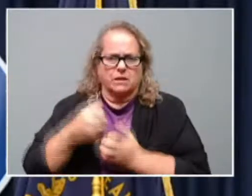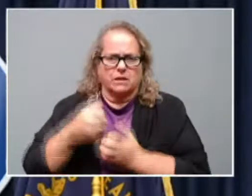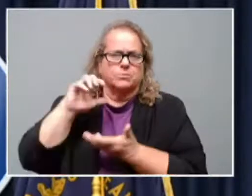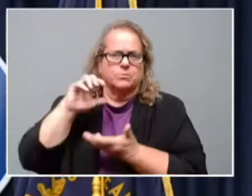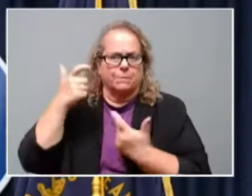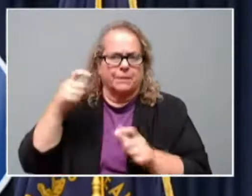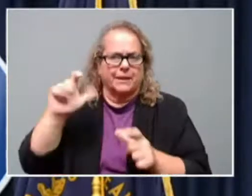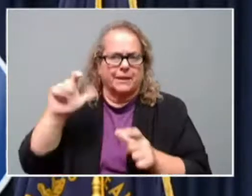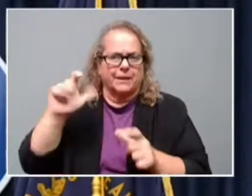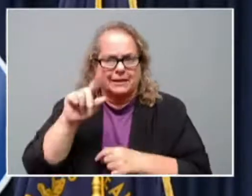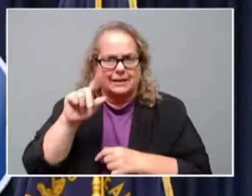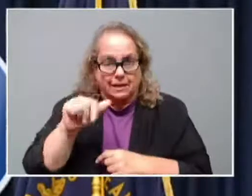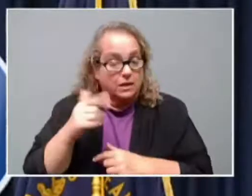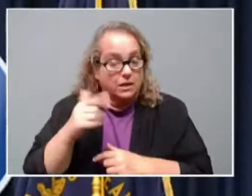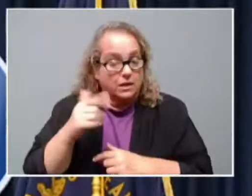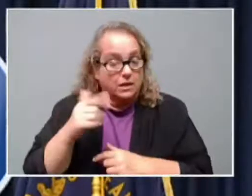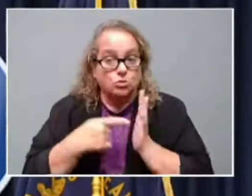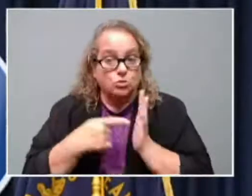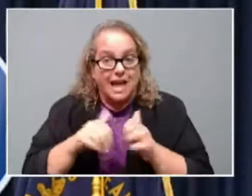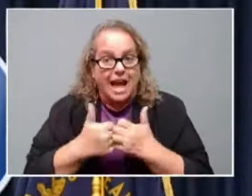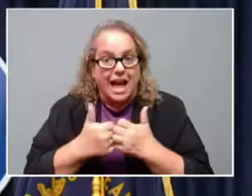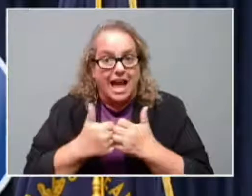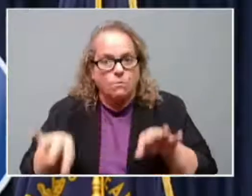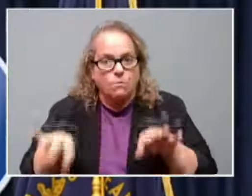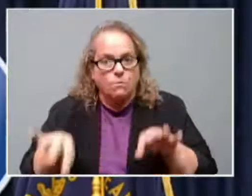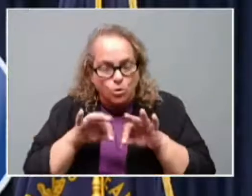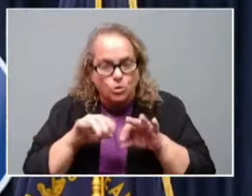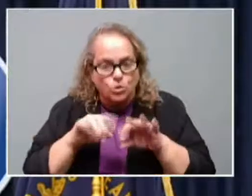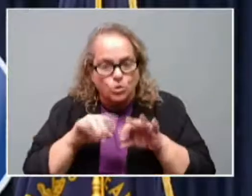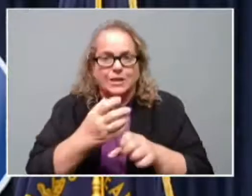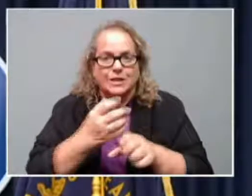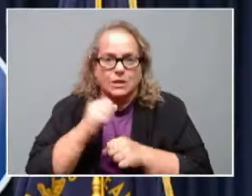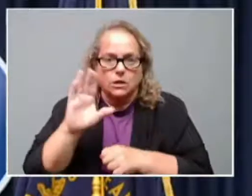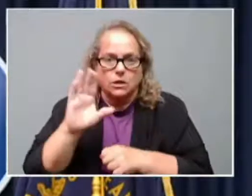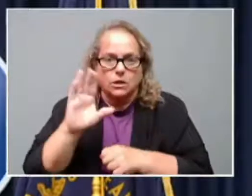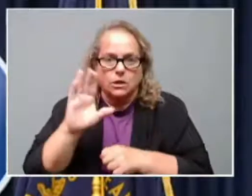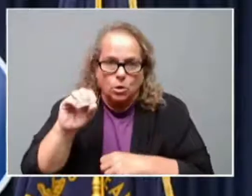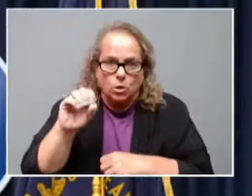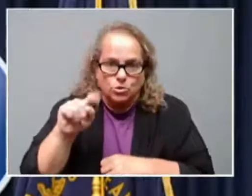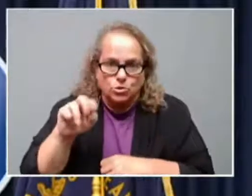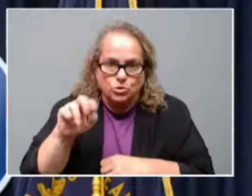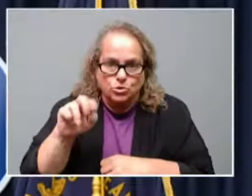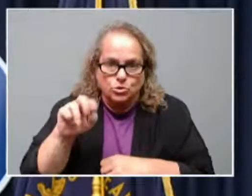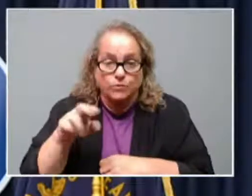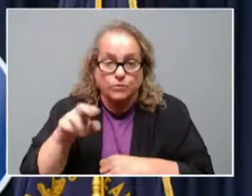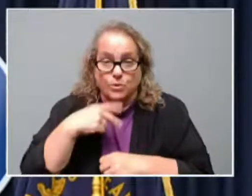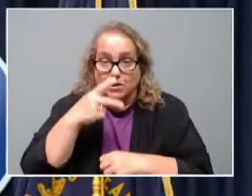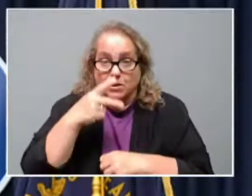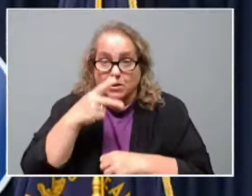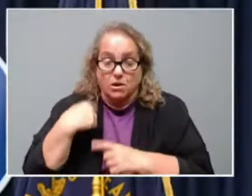booster is. So we have thought for a while, when we look at those that are vaccinated that end up in the hospital or even end